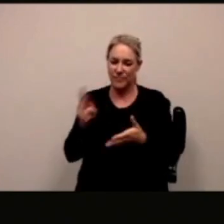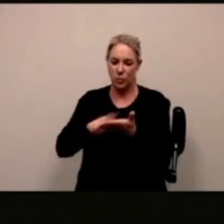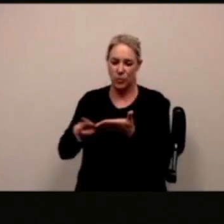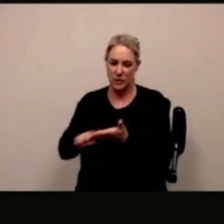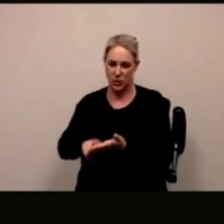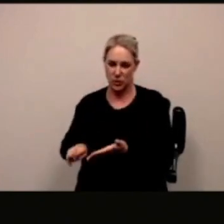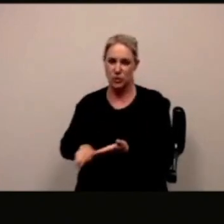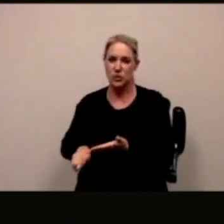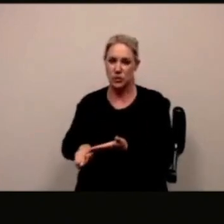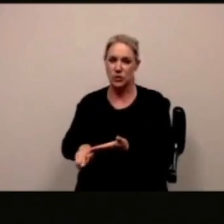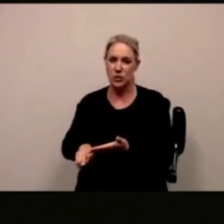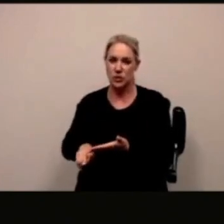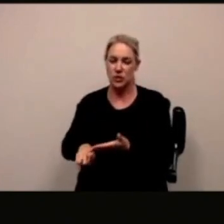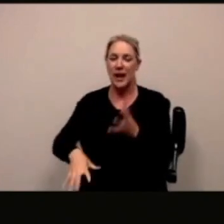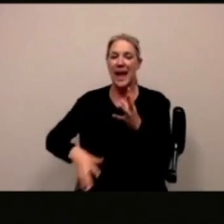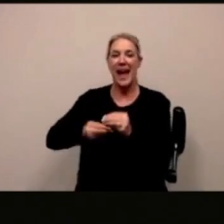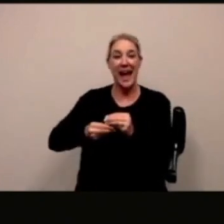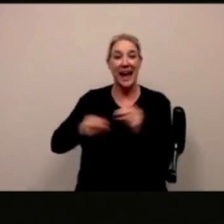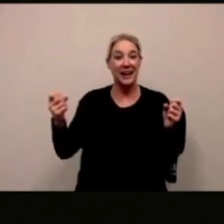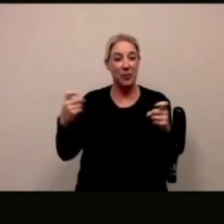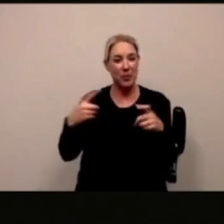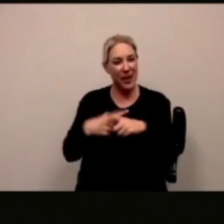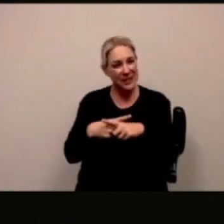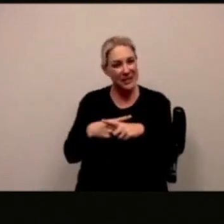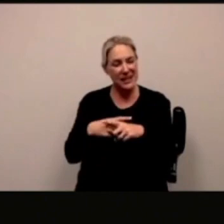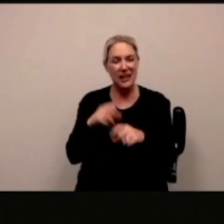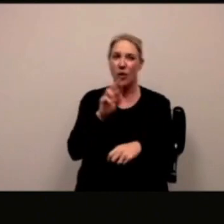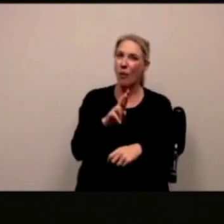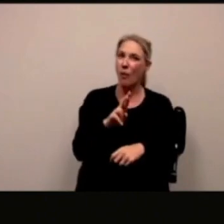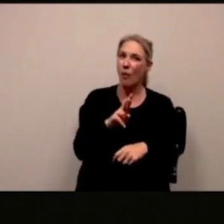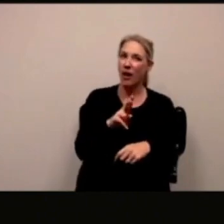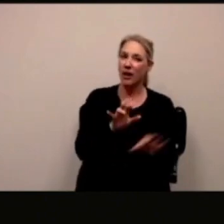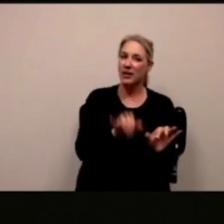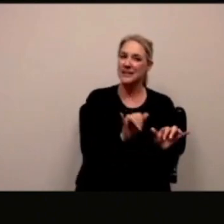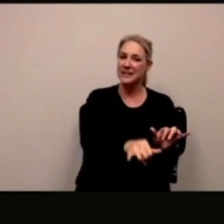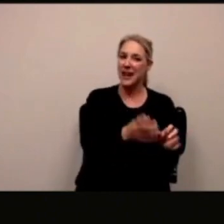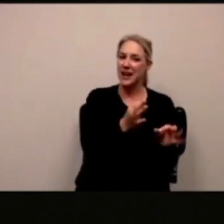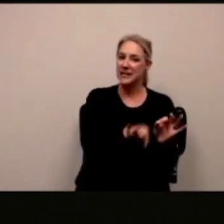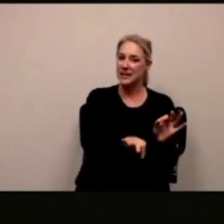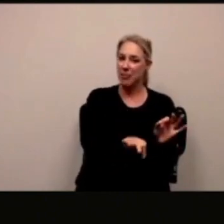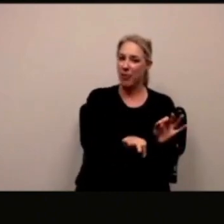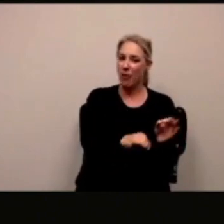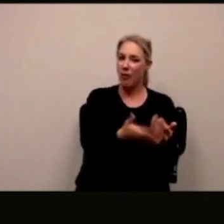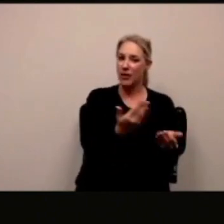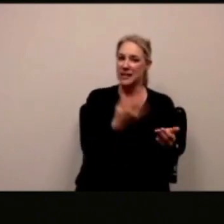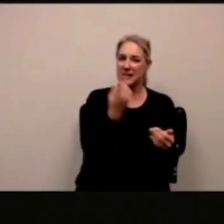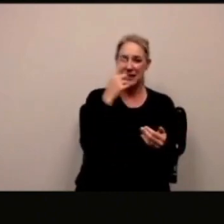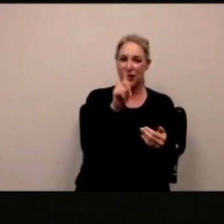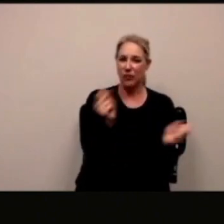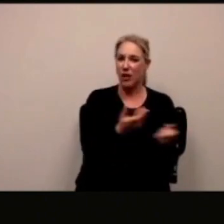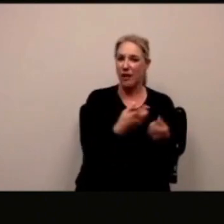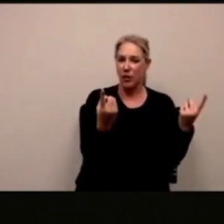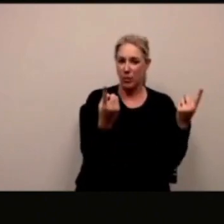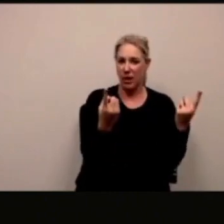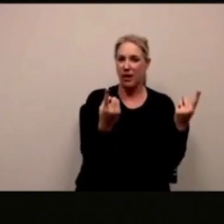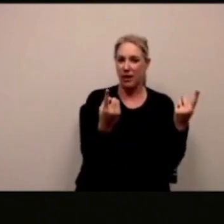complexity to make more things possible, or keeping it simple to make it more welcoming to everyone.